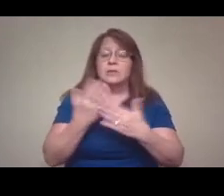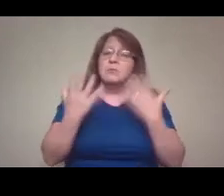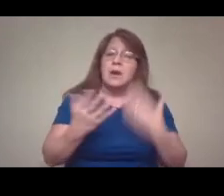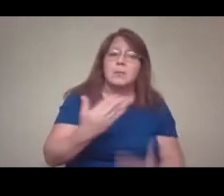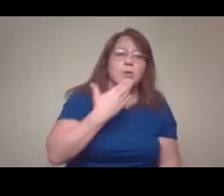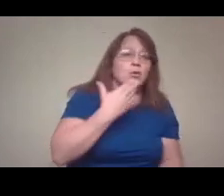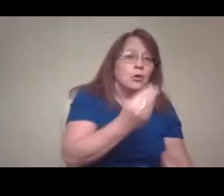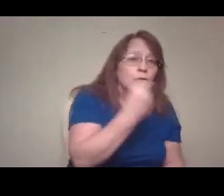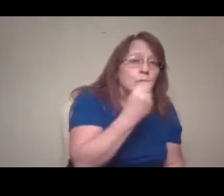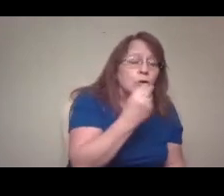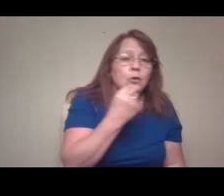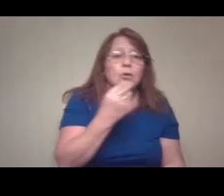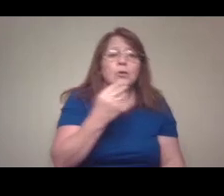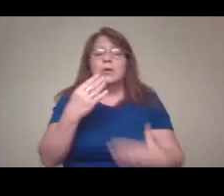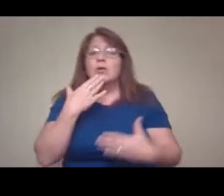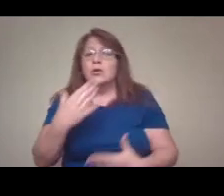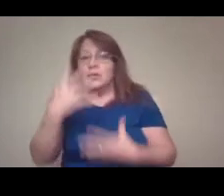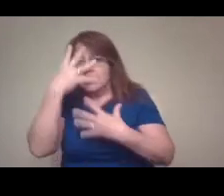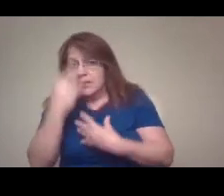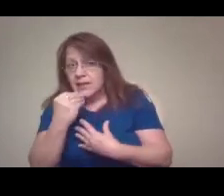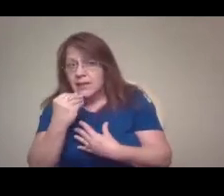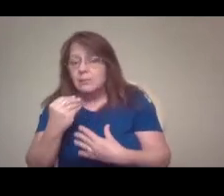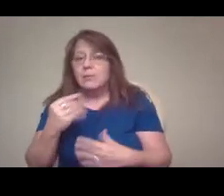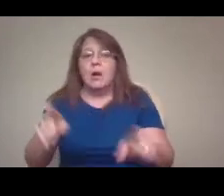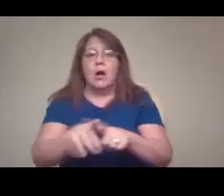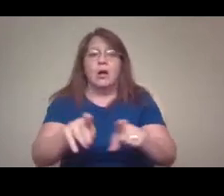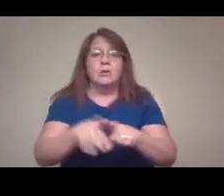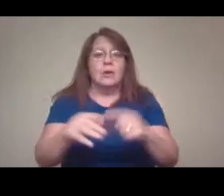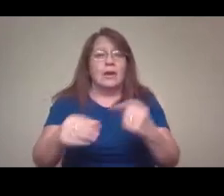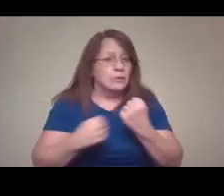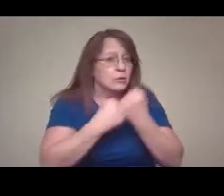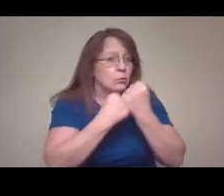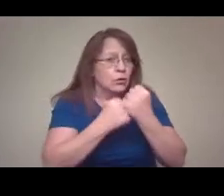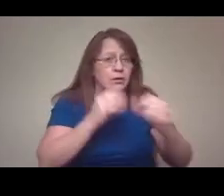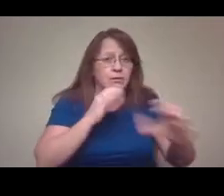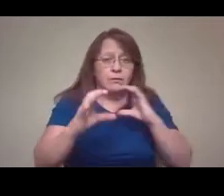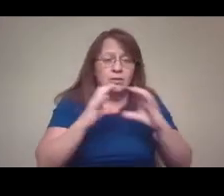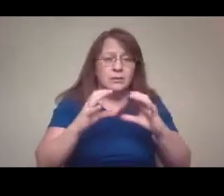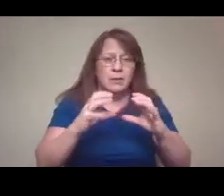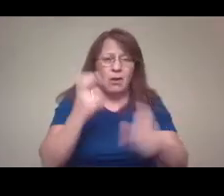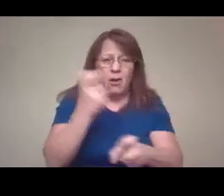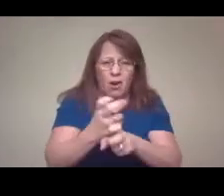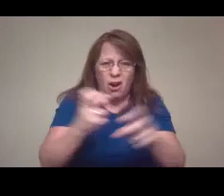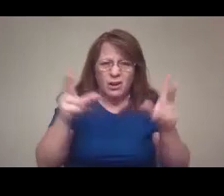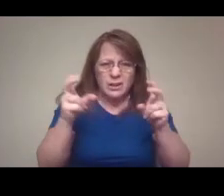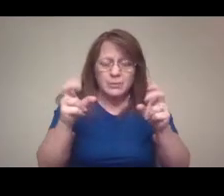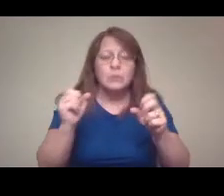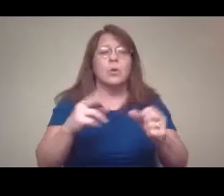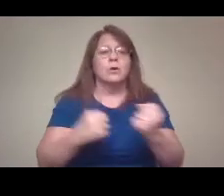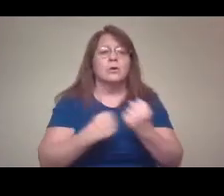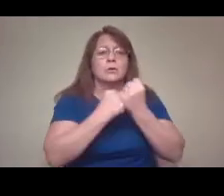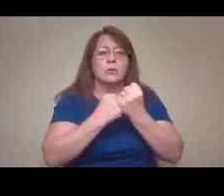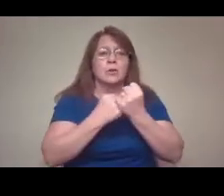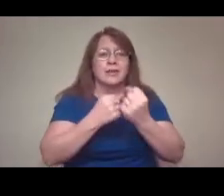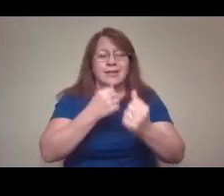and increasing physical activity. It can also look like having supportive conversations about difficult subjects or supporting each other during times